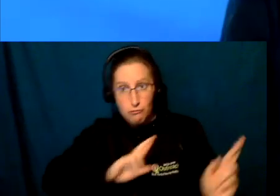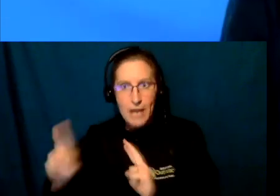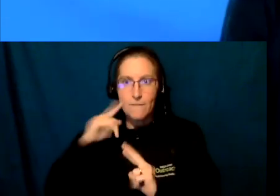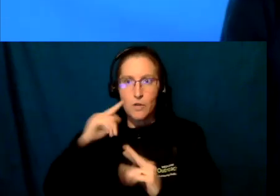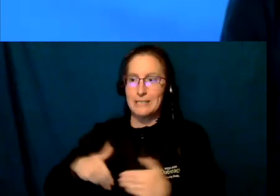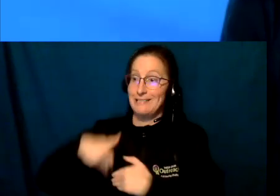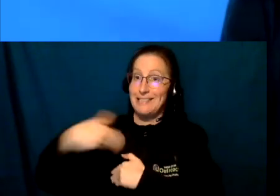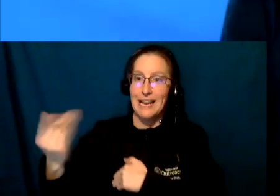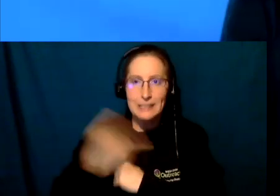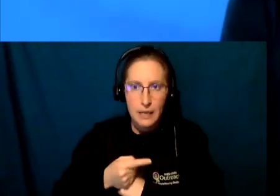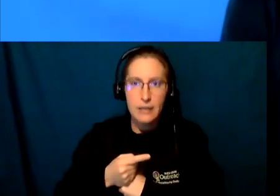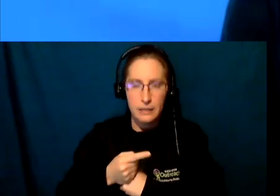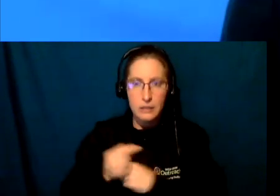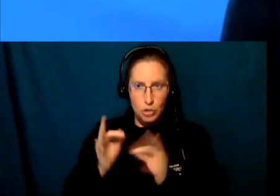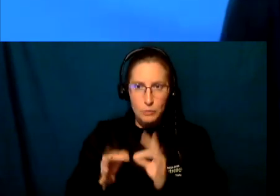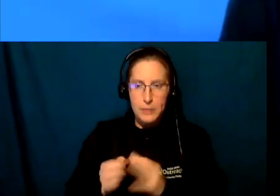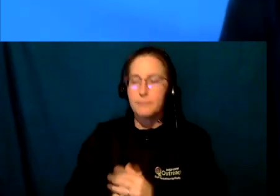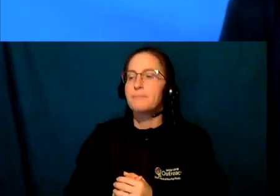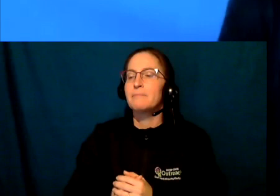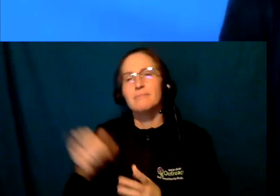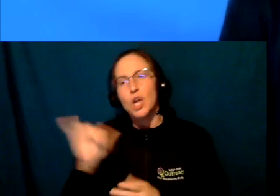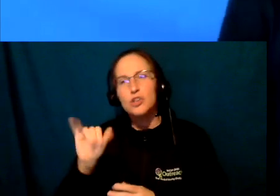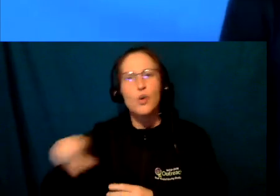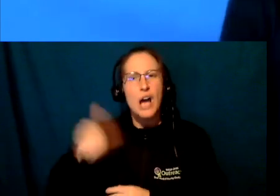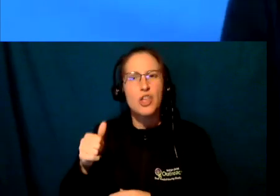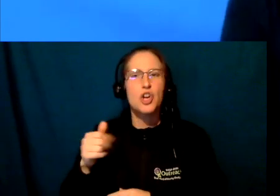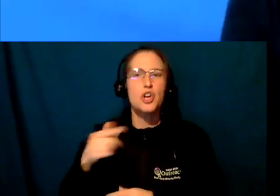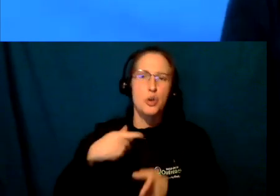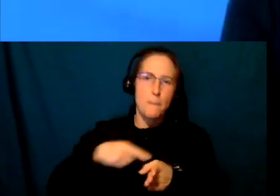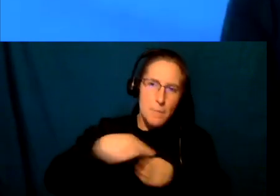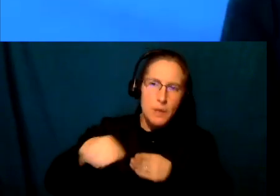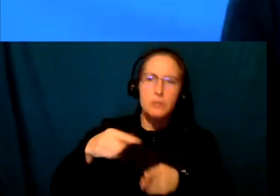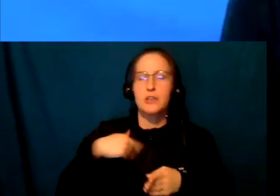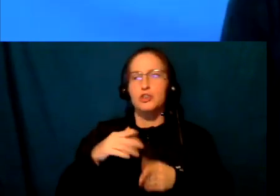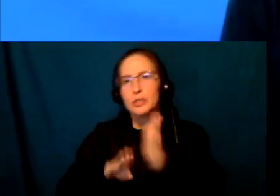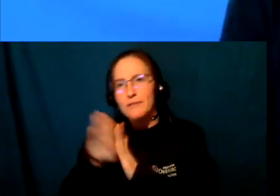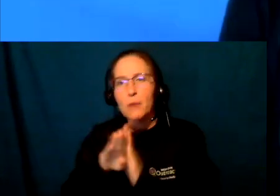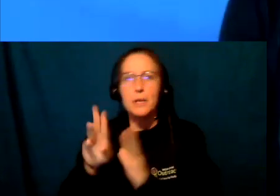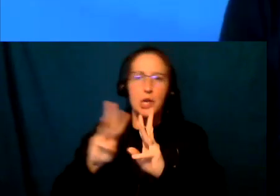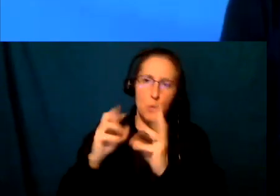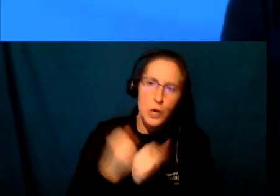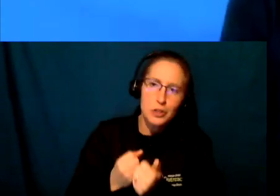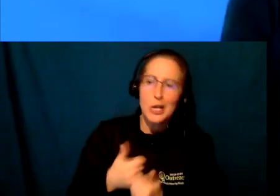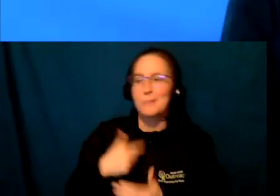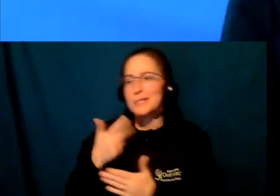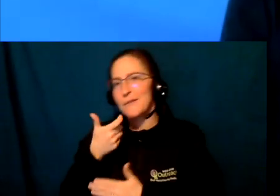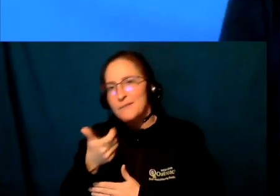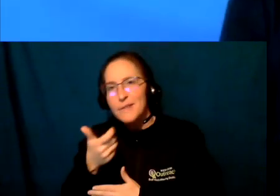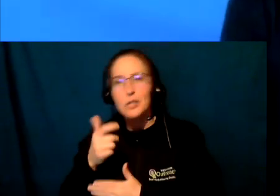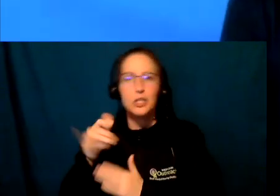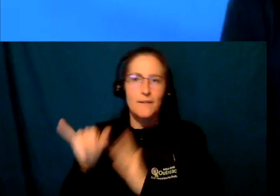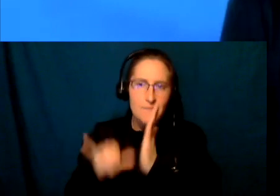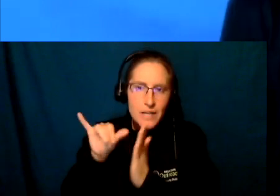for interpreting, and also like other personal professional development with like workshops and videos and